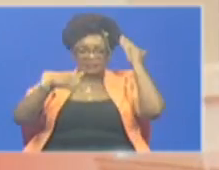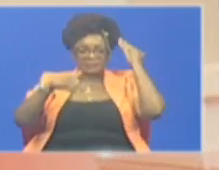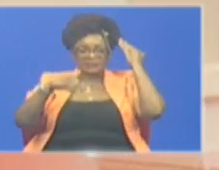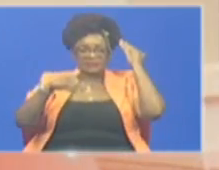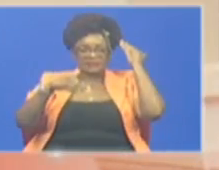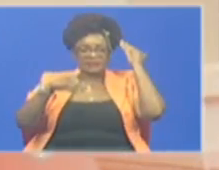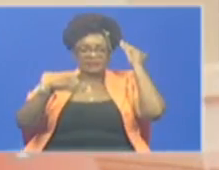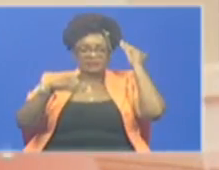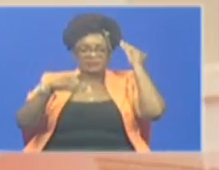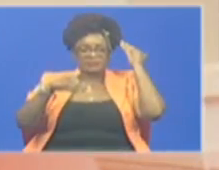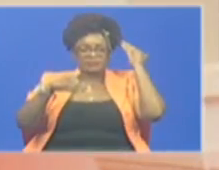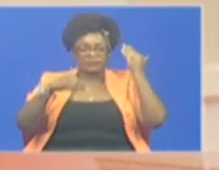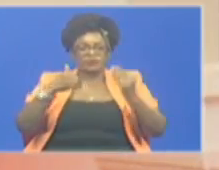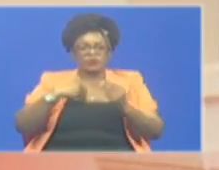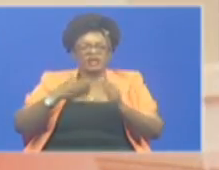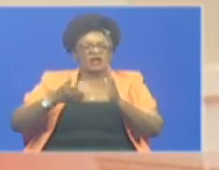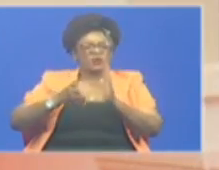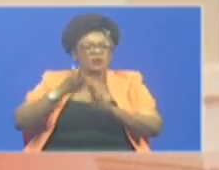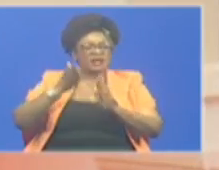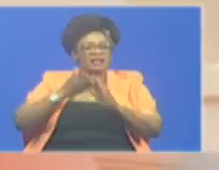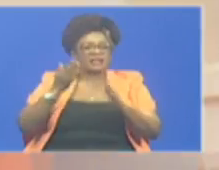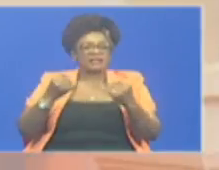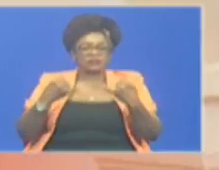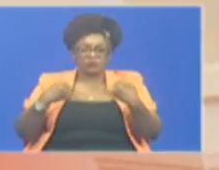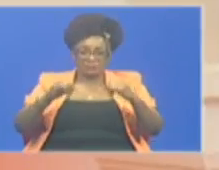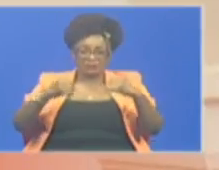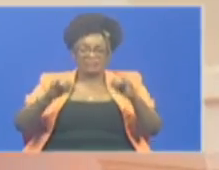we moved quickly to implement a comprehensive plan